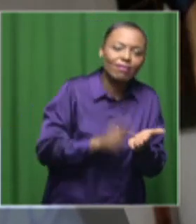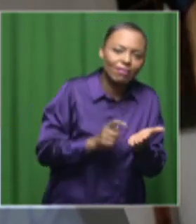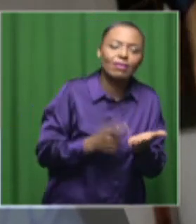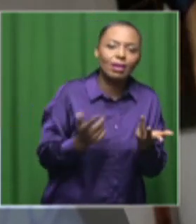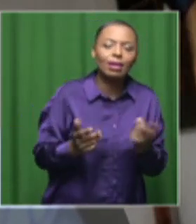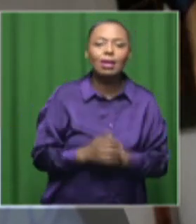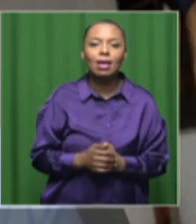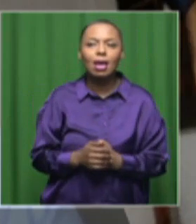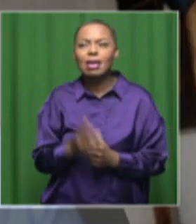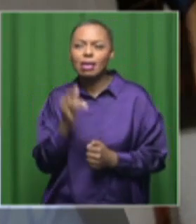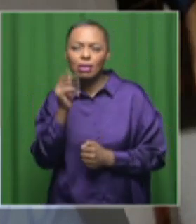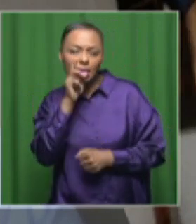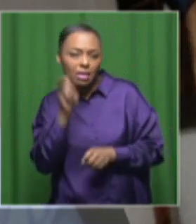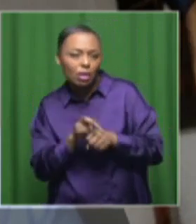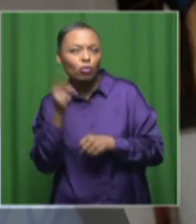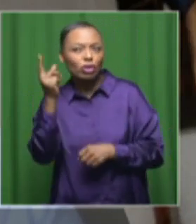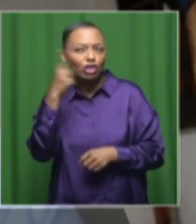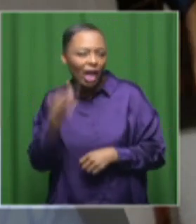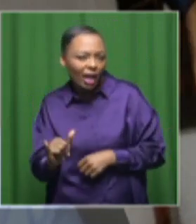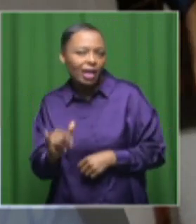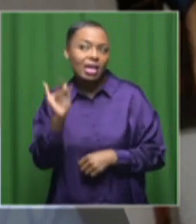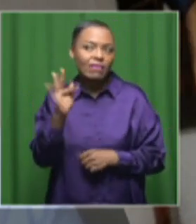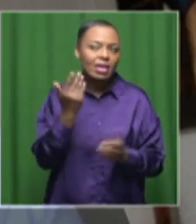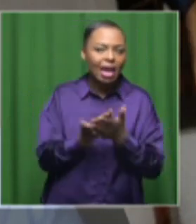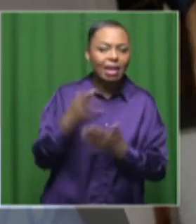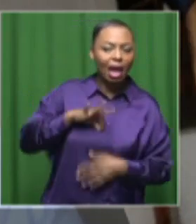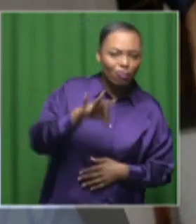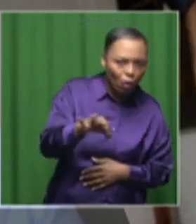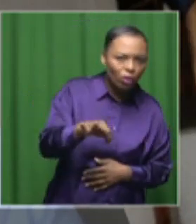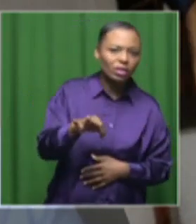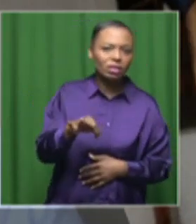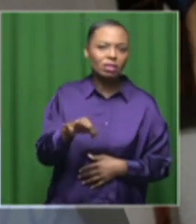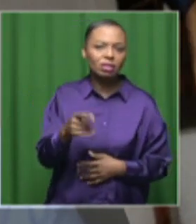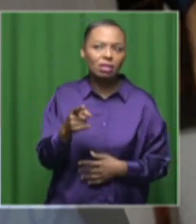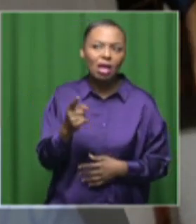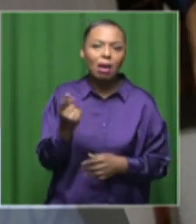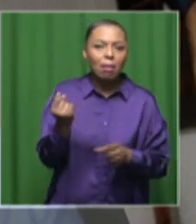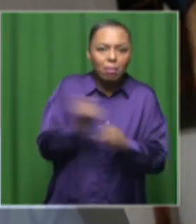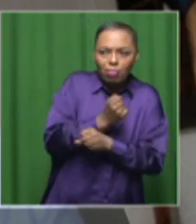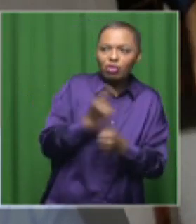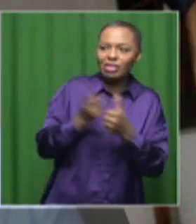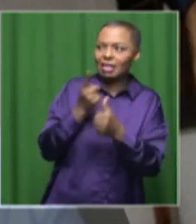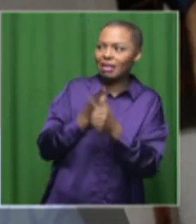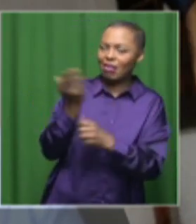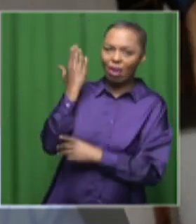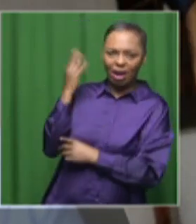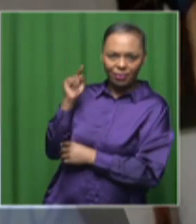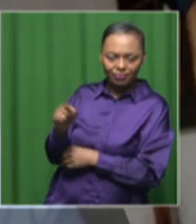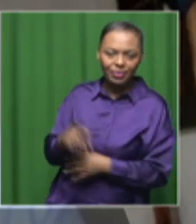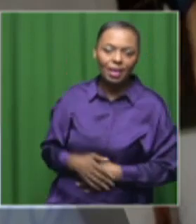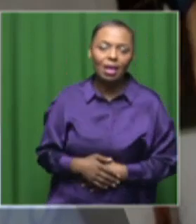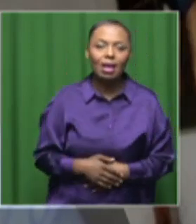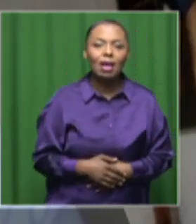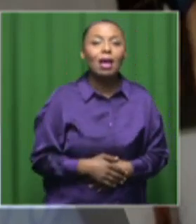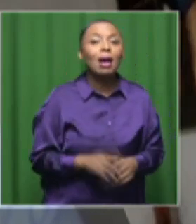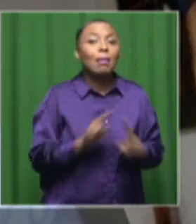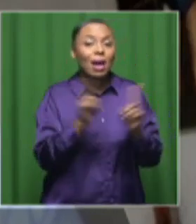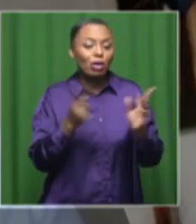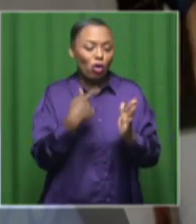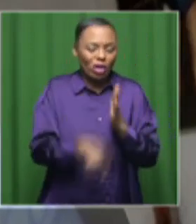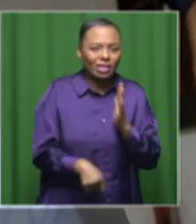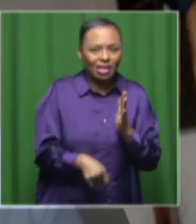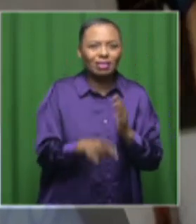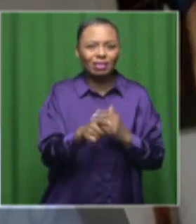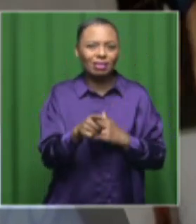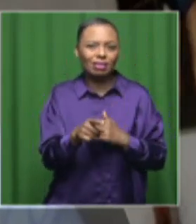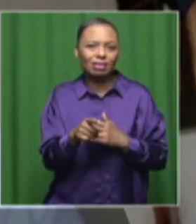out whether we could afford as a country to do a census at that time. We estimated the cost of not doing a